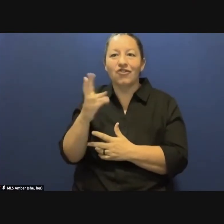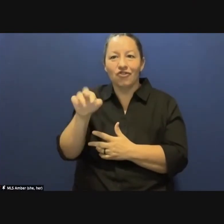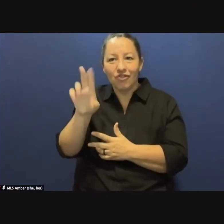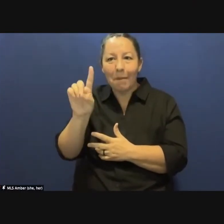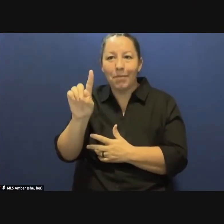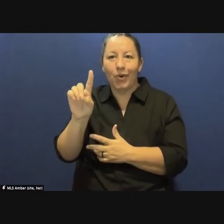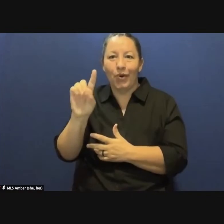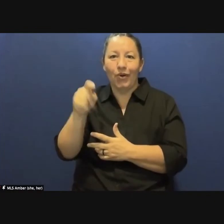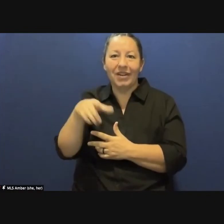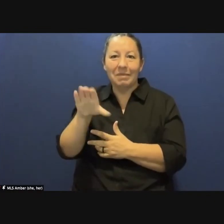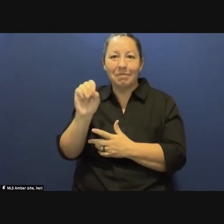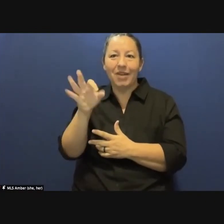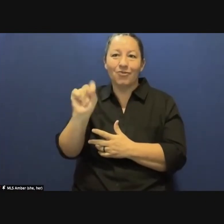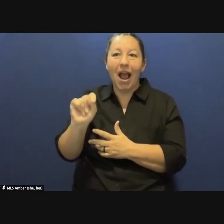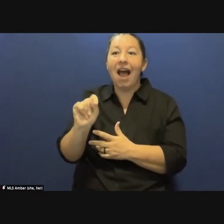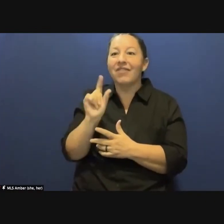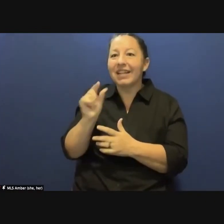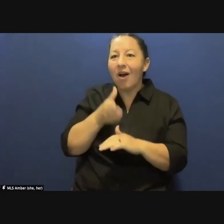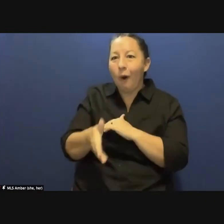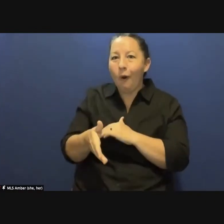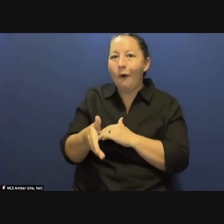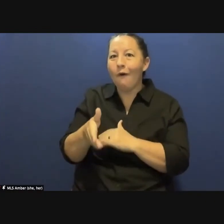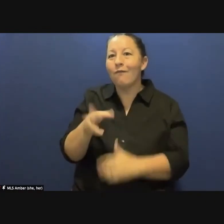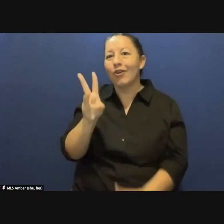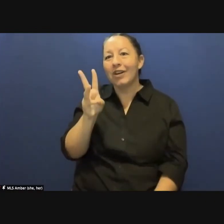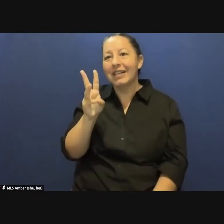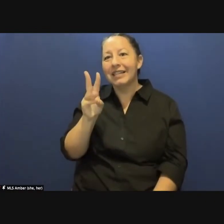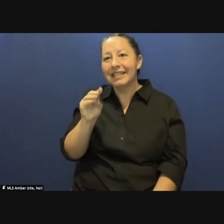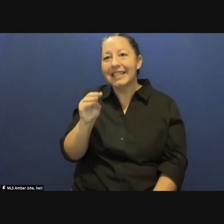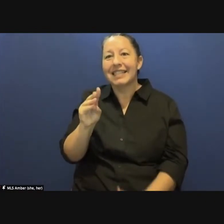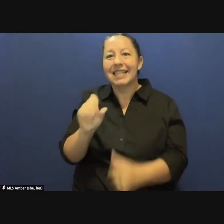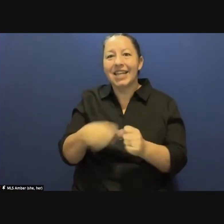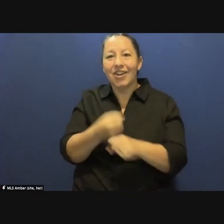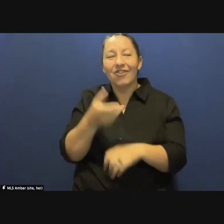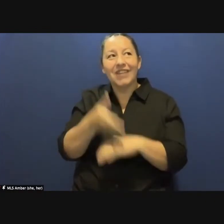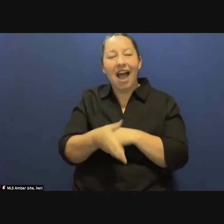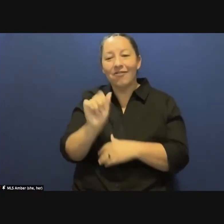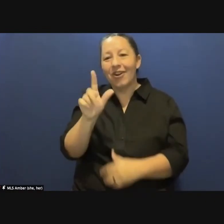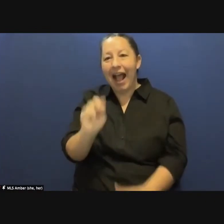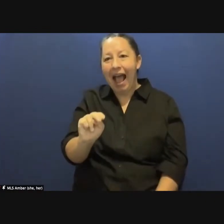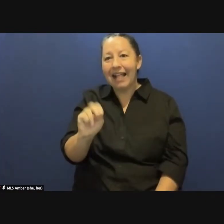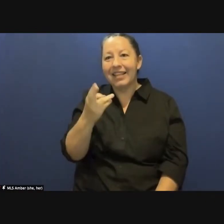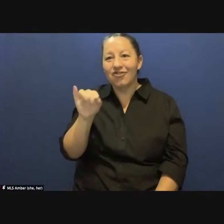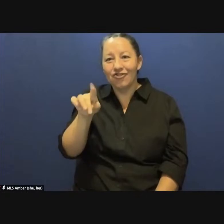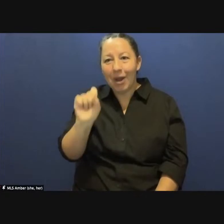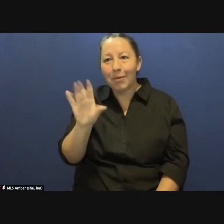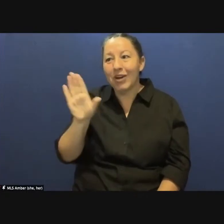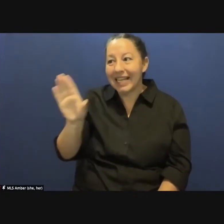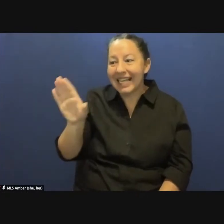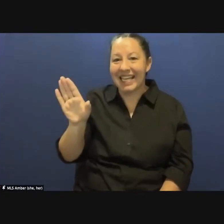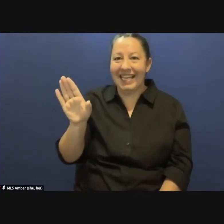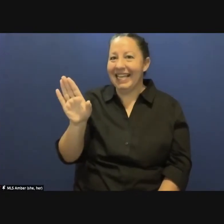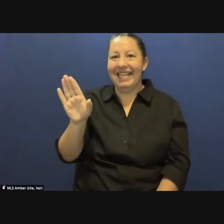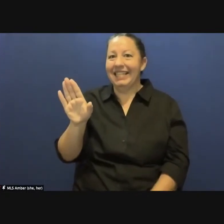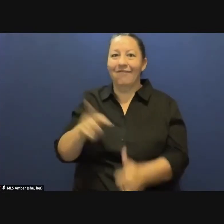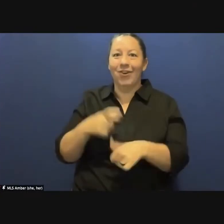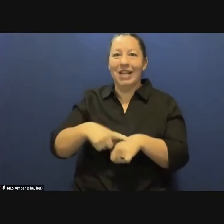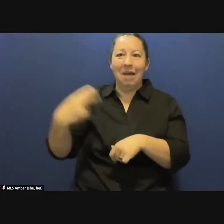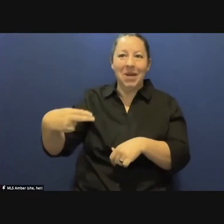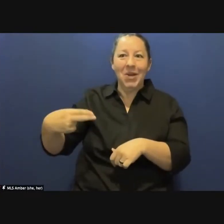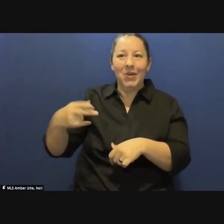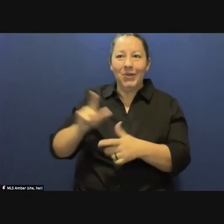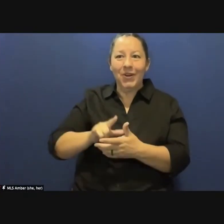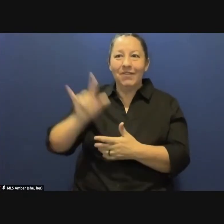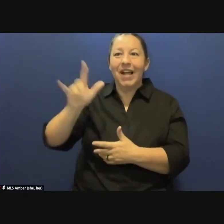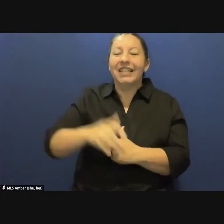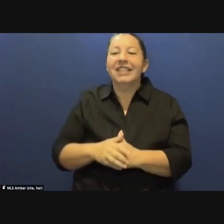years after Alan Shepard's historic flight. And so this means a lot, I think, not